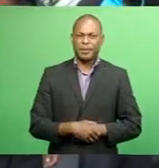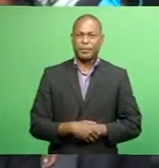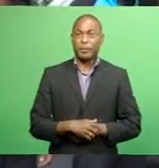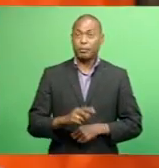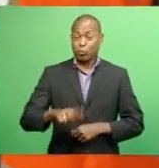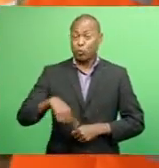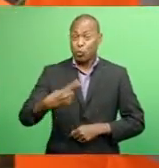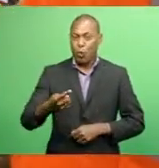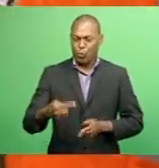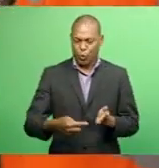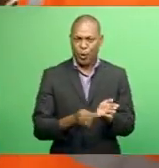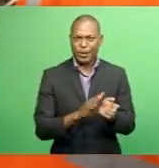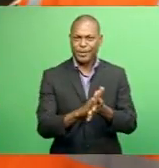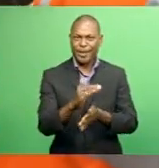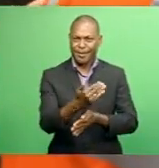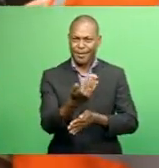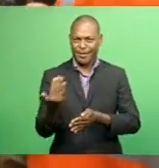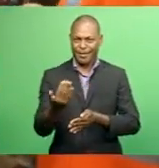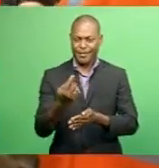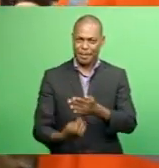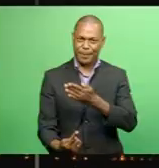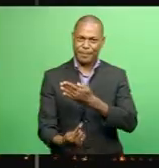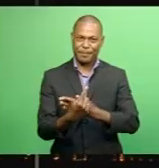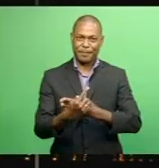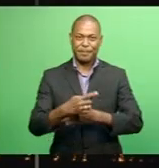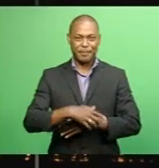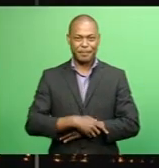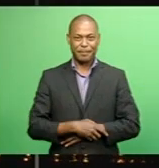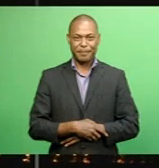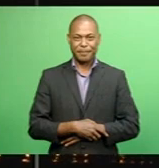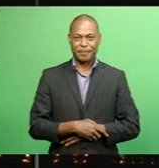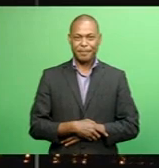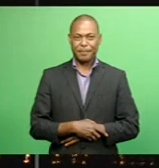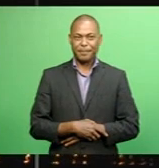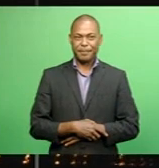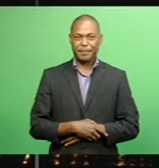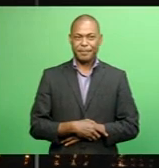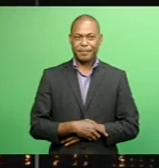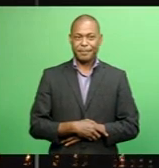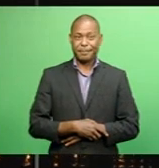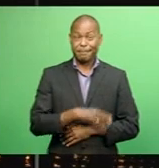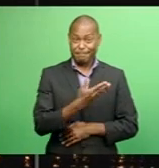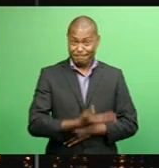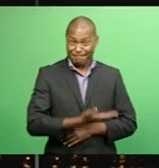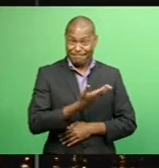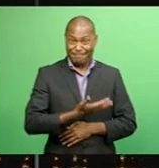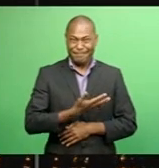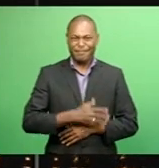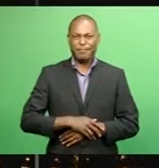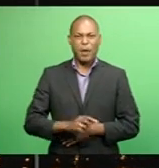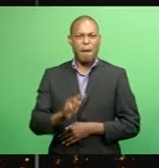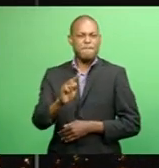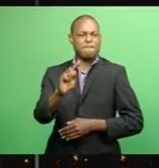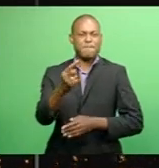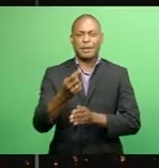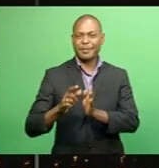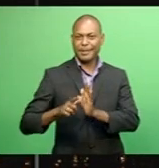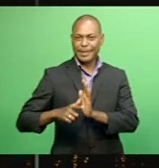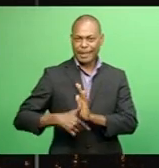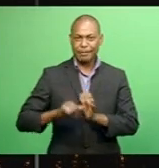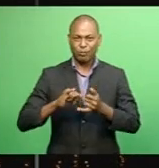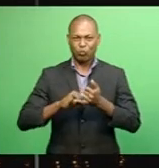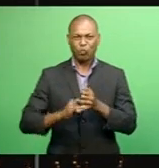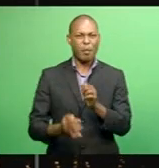Thursday. Talima Terukula, FBC Sports. Sulia Sibunivalu had his first moment of Super